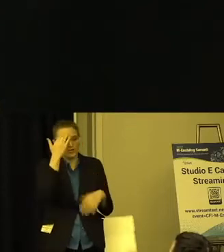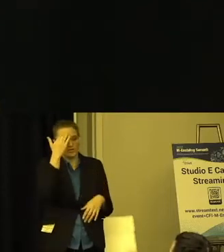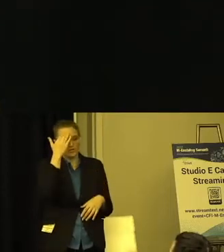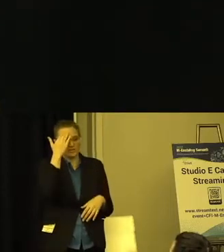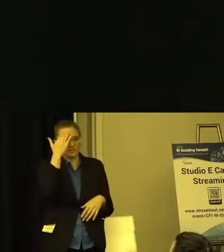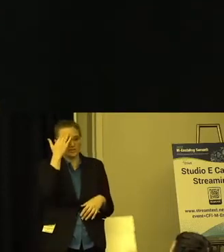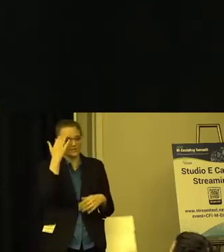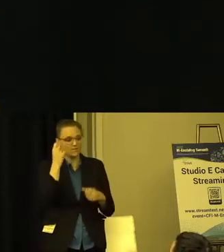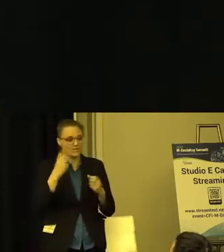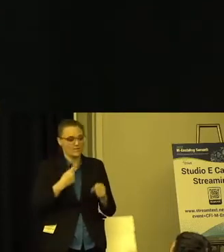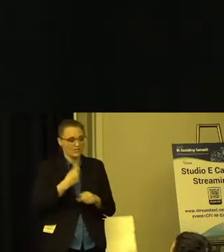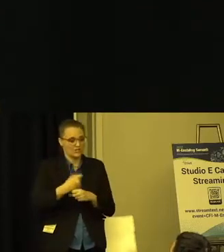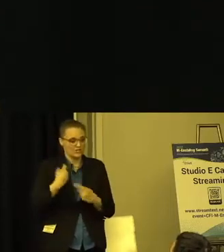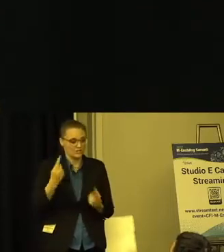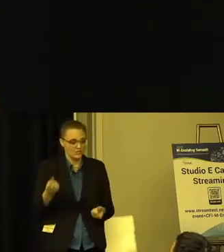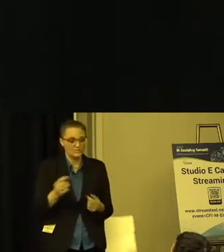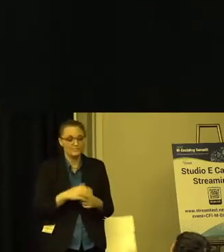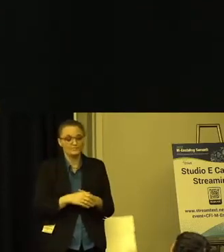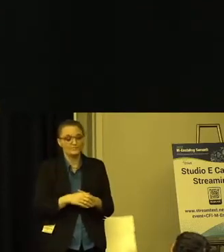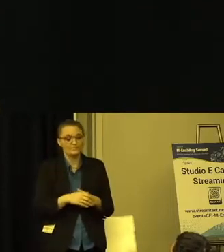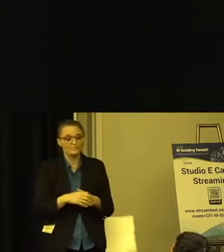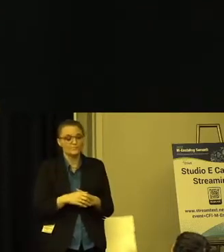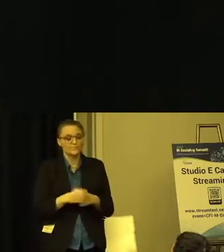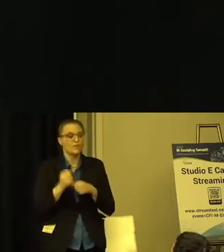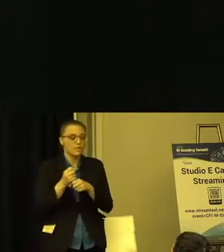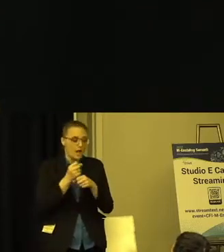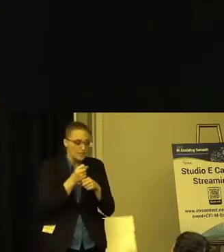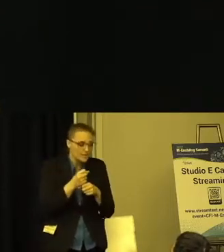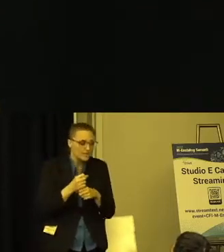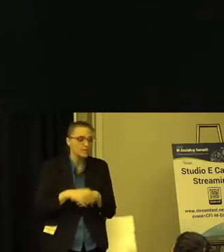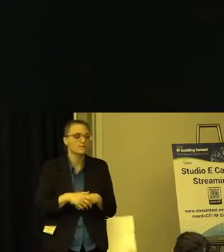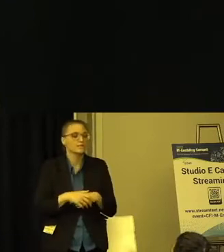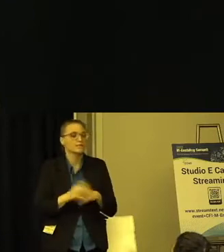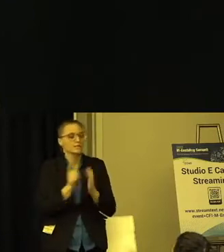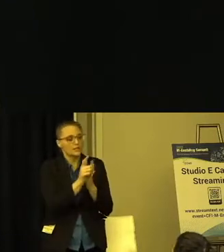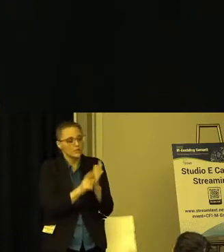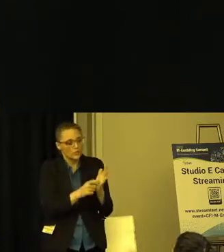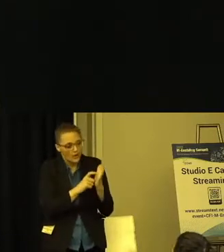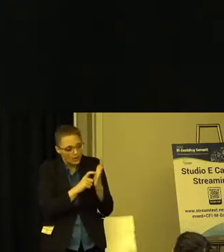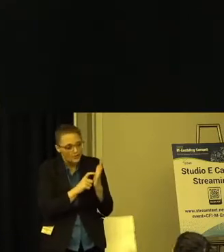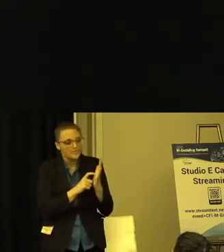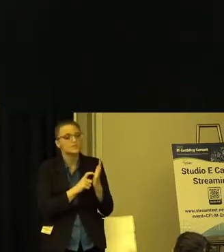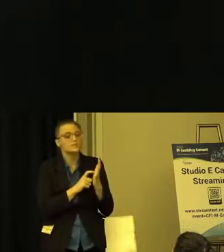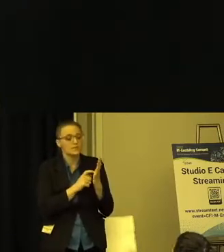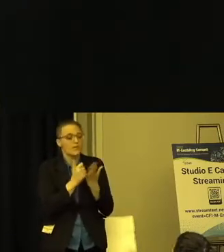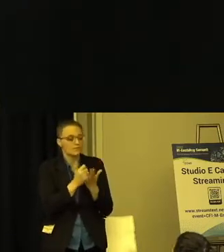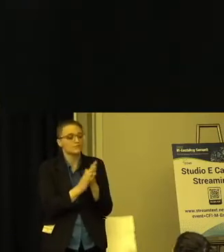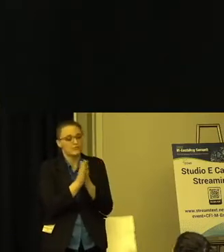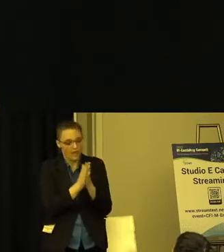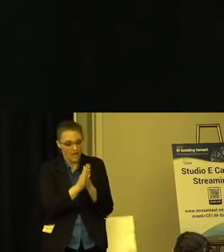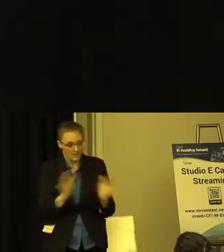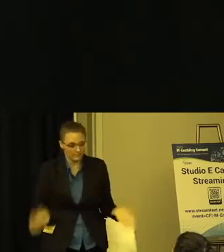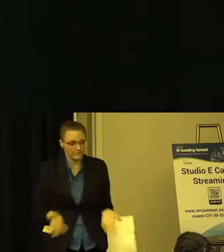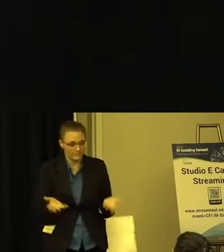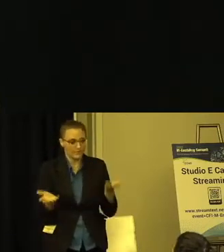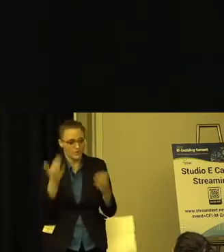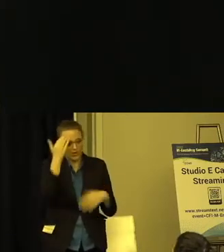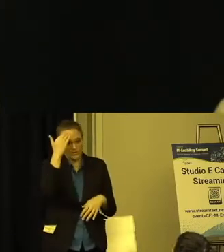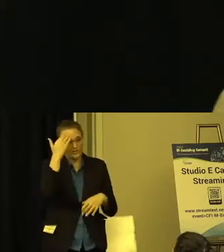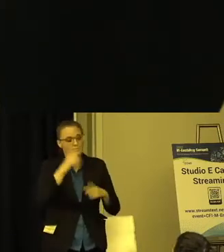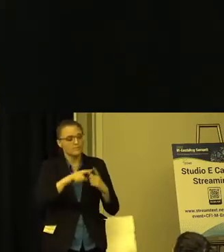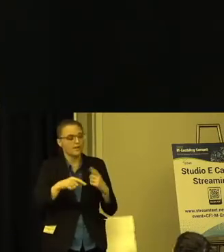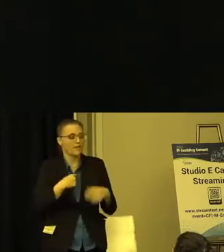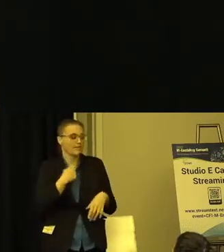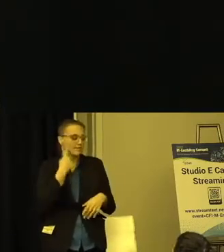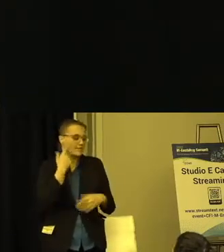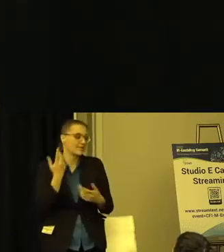It's come through much of the lobbying. Much of the legal requirements have helped drive that awareness. But I